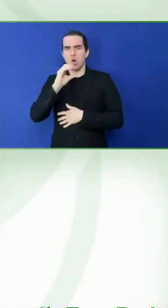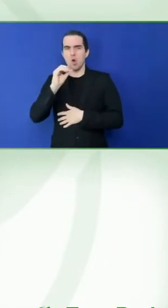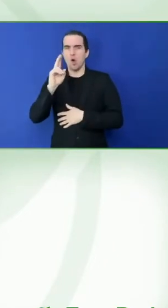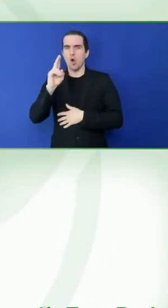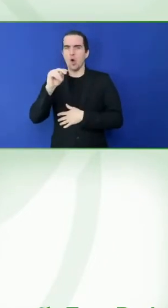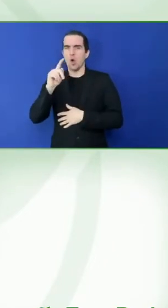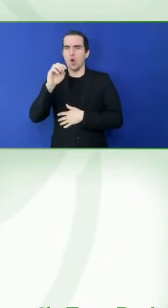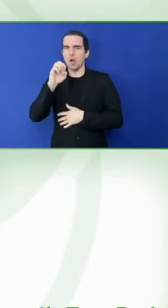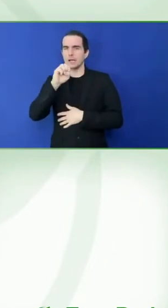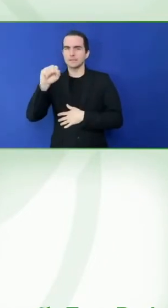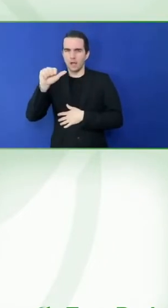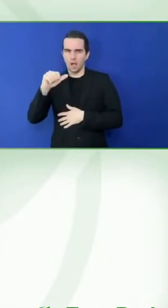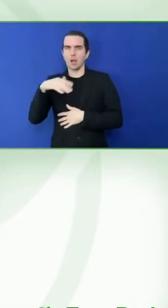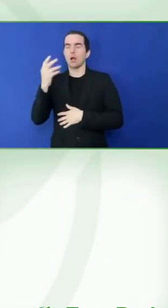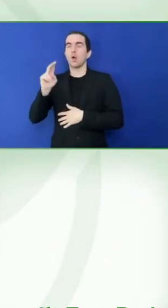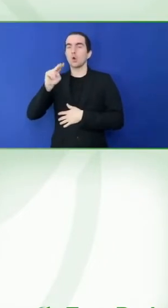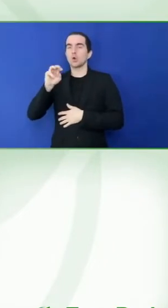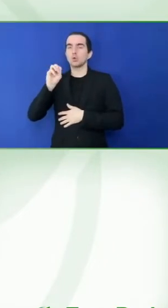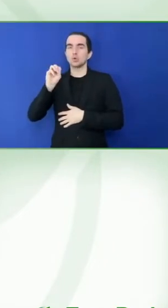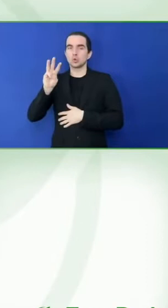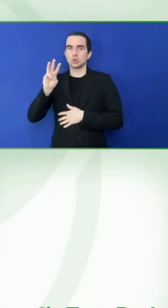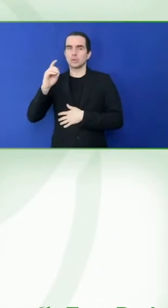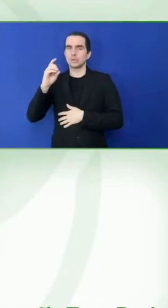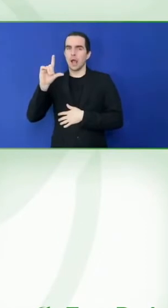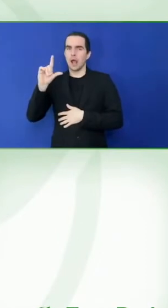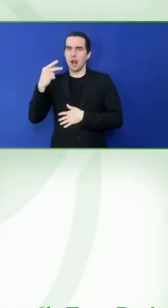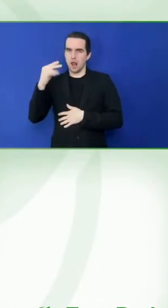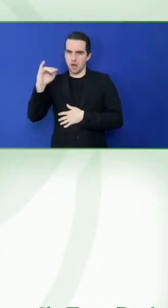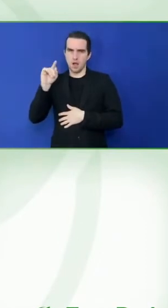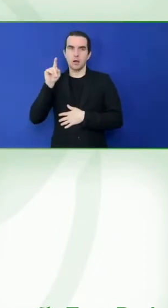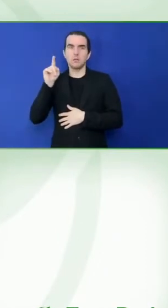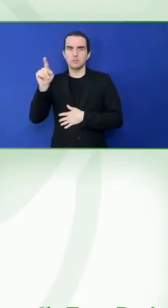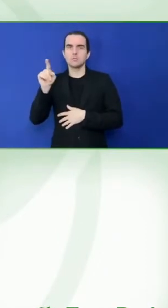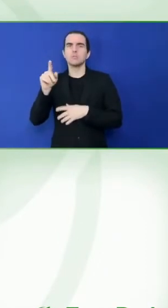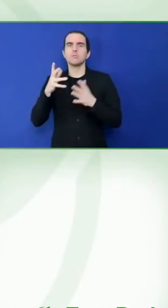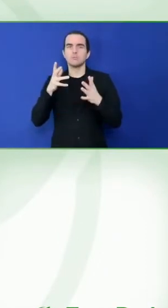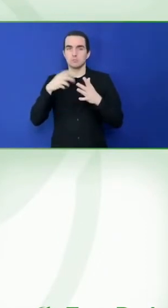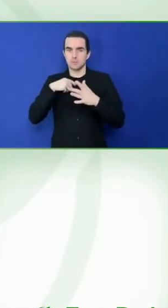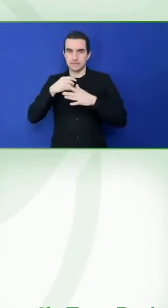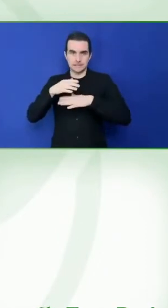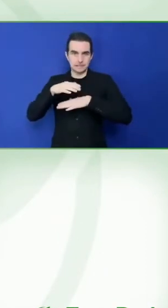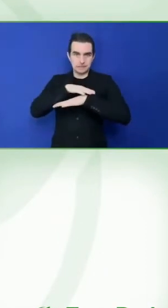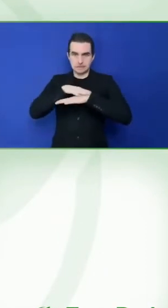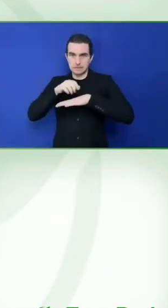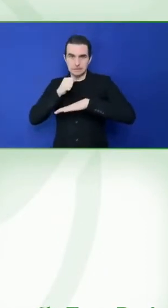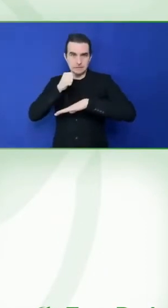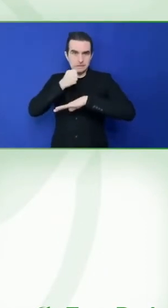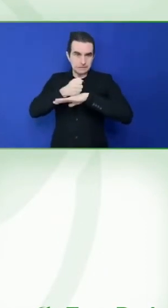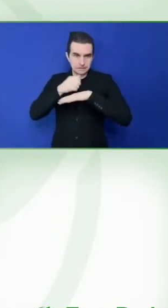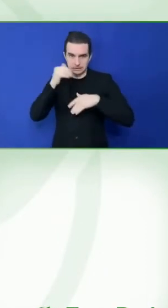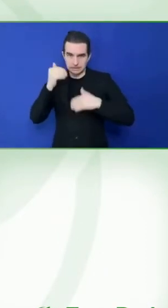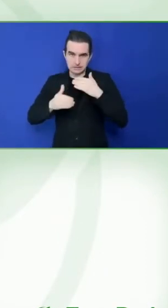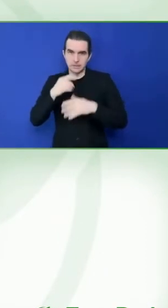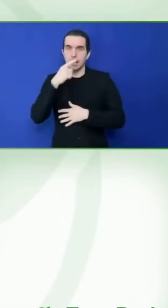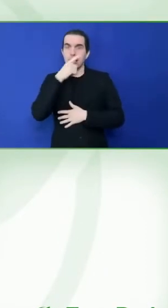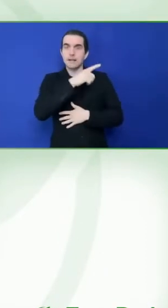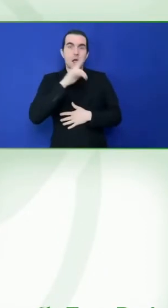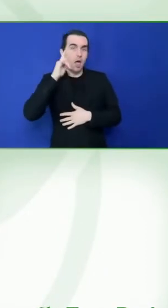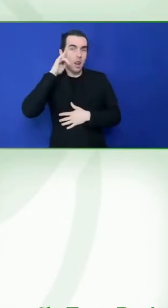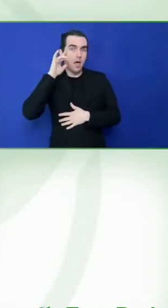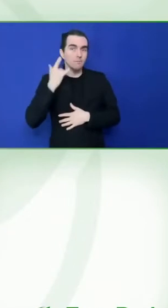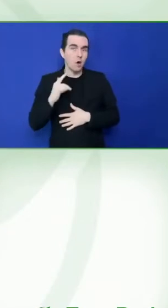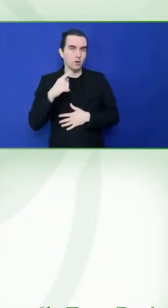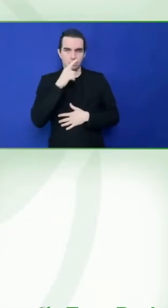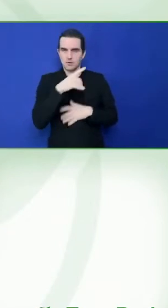ready access towards the internet, the cloud. You need to be more careful in terms of power consumption, because there's also not as much ready access